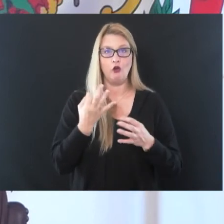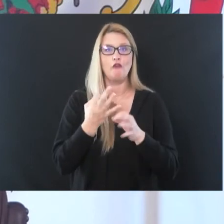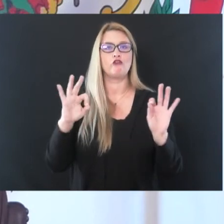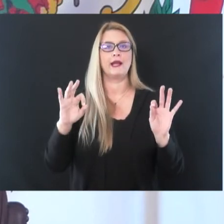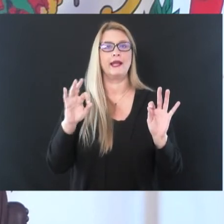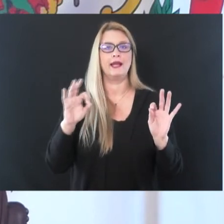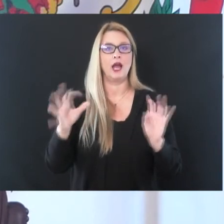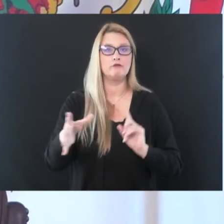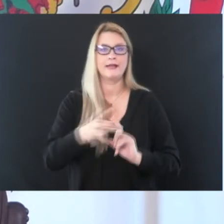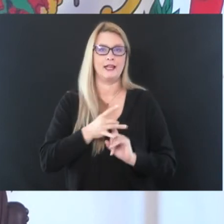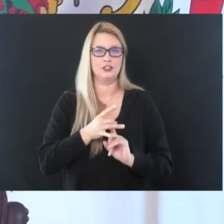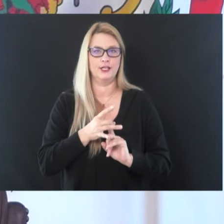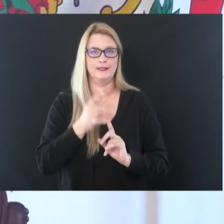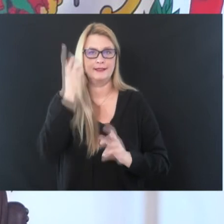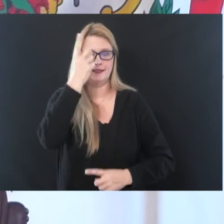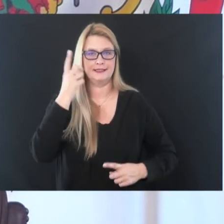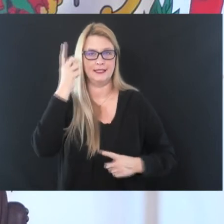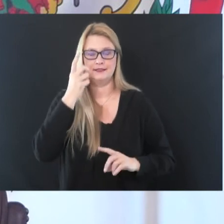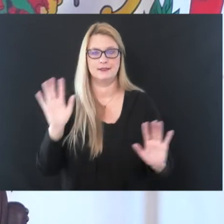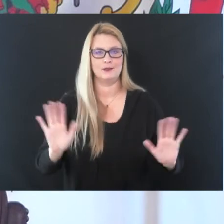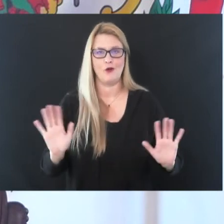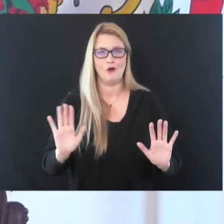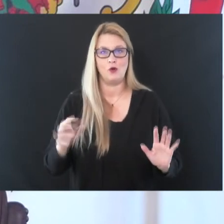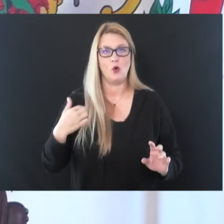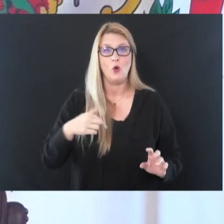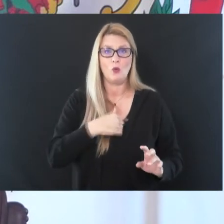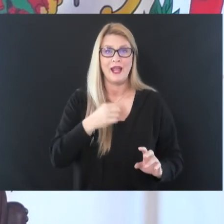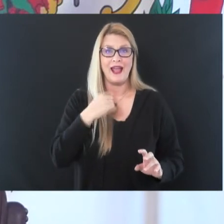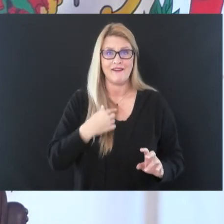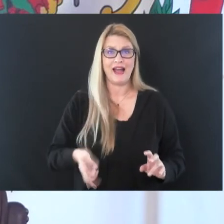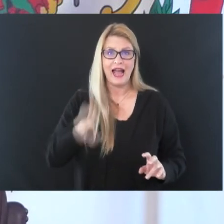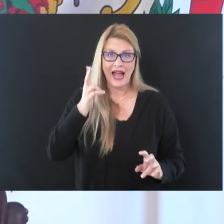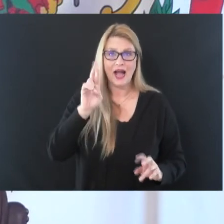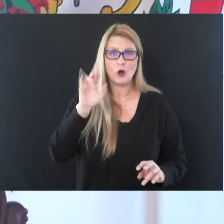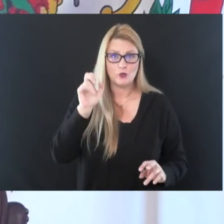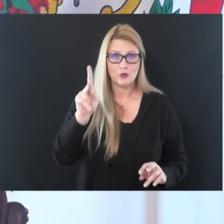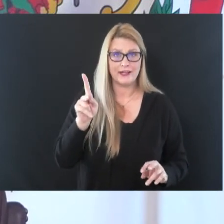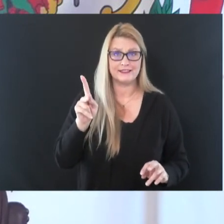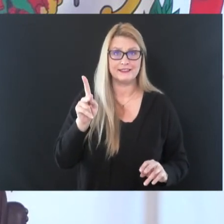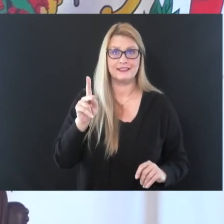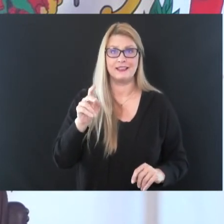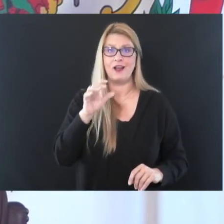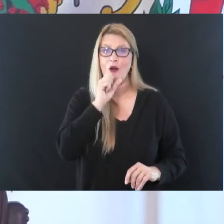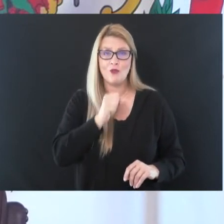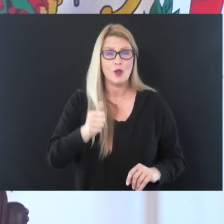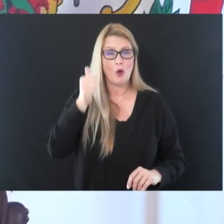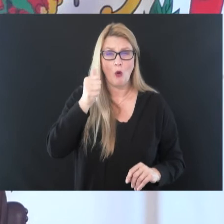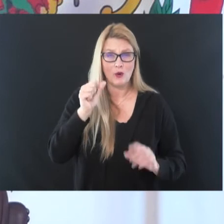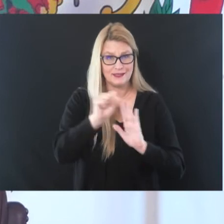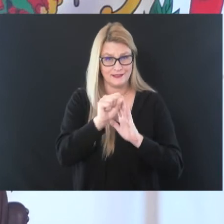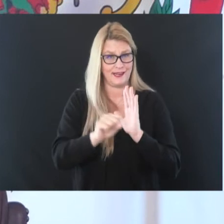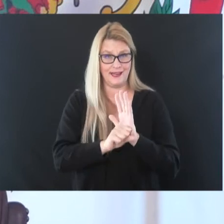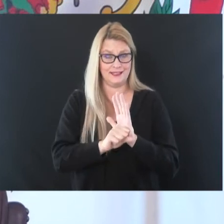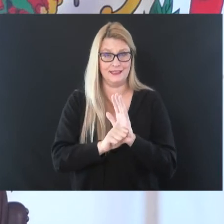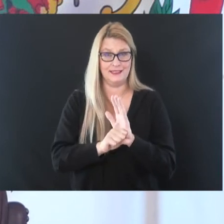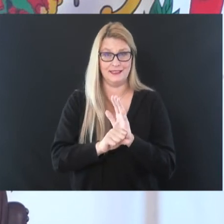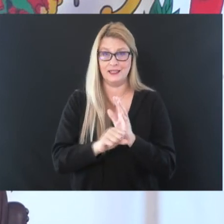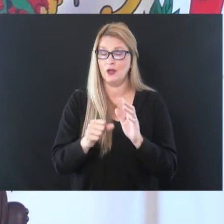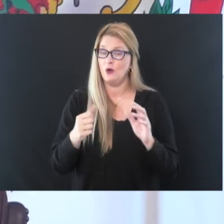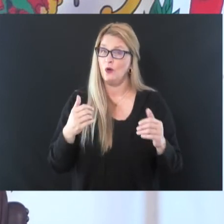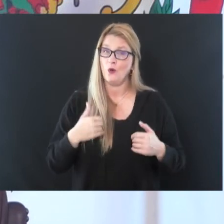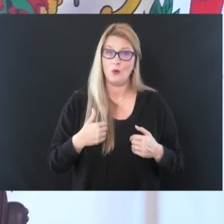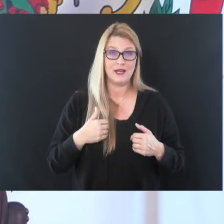West Virginia is the third oldest state with the most chronic illnesses, and we've known that all along. We don't